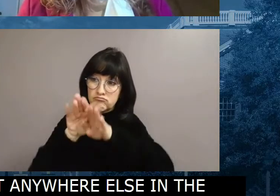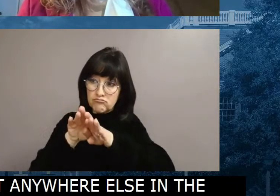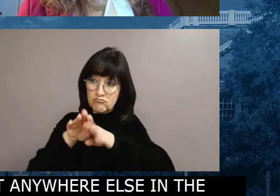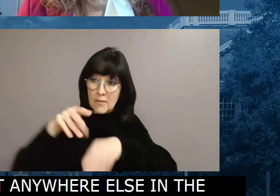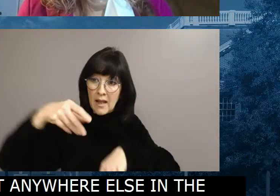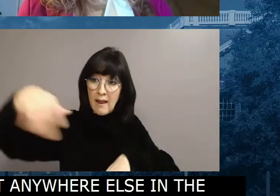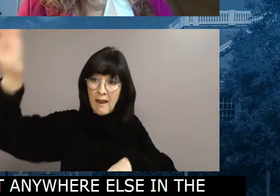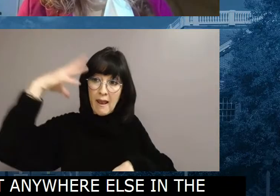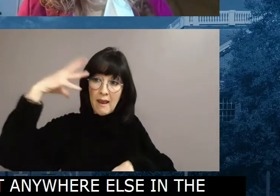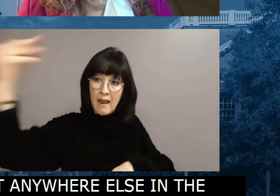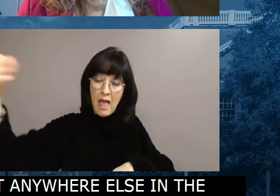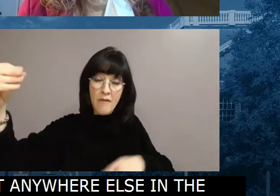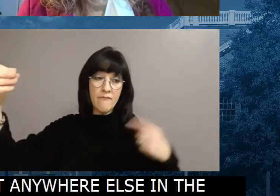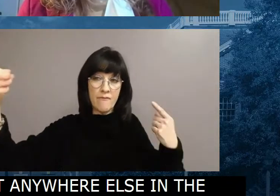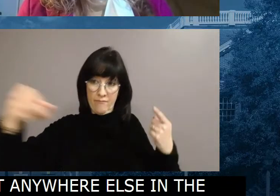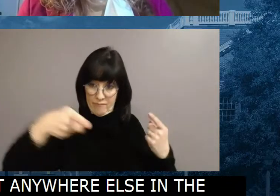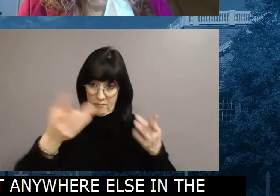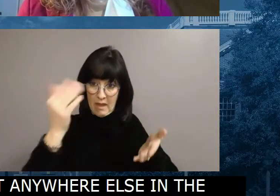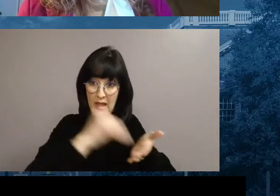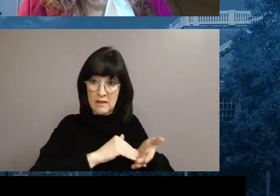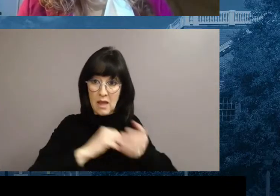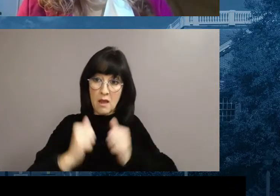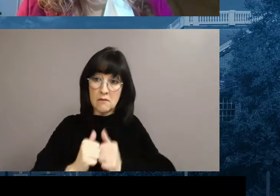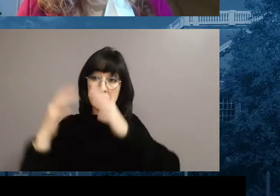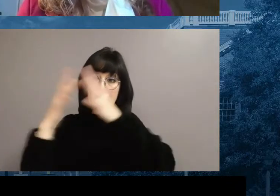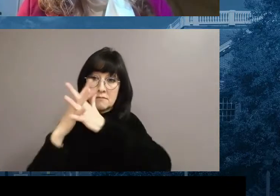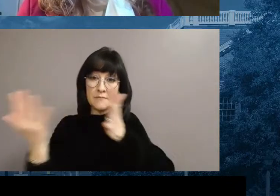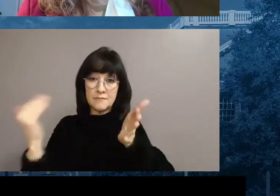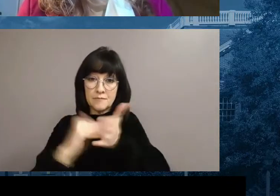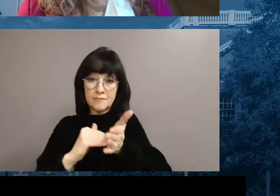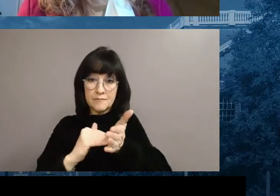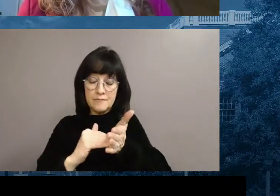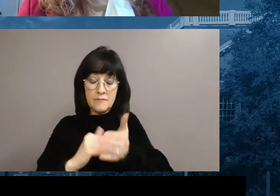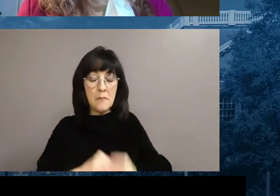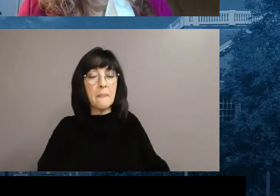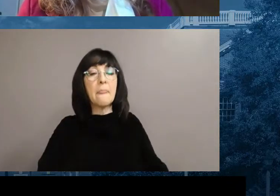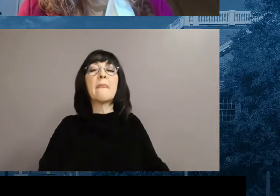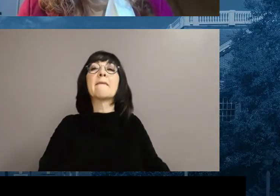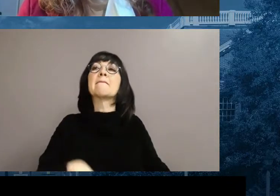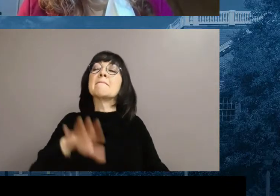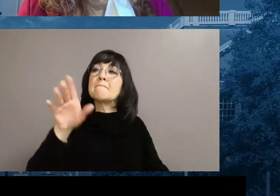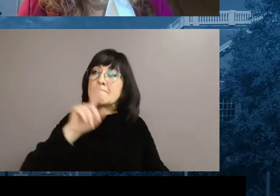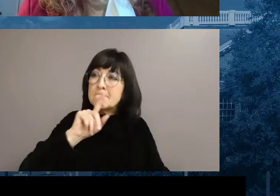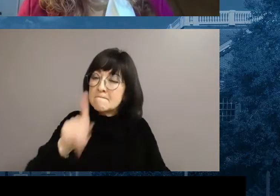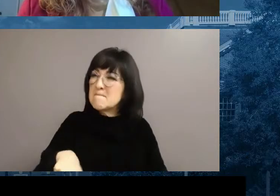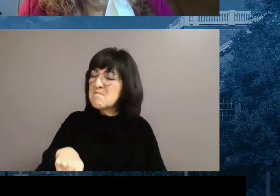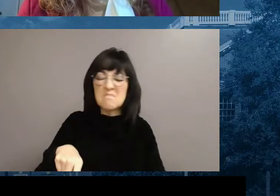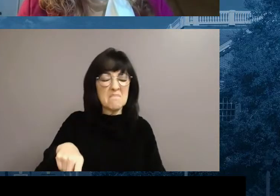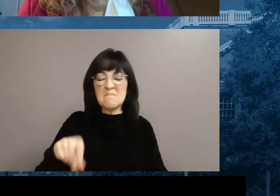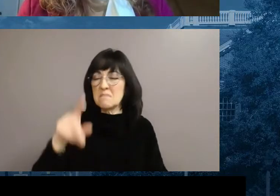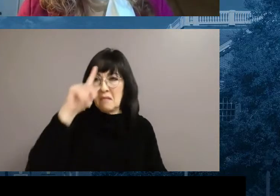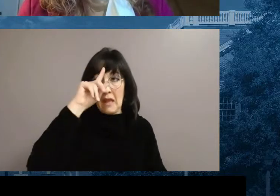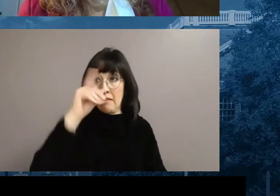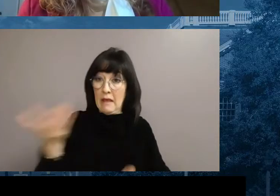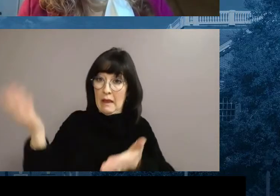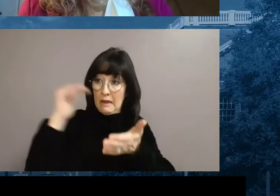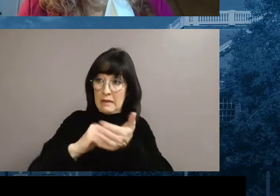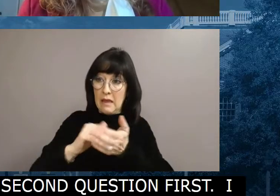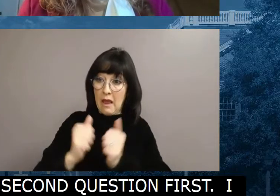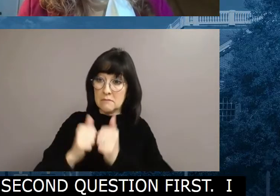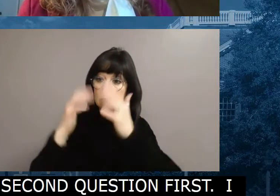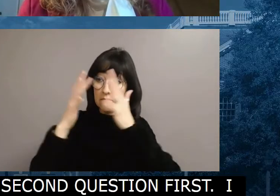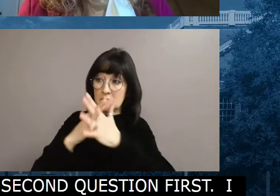I'll answer your second question first. I don't think we're going to reset it up. I think the Speedway has been a great partner and a great